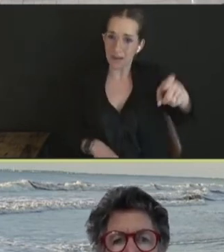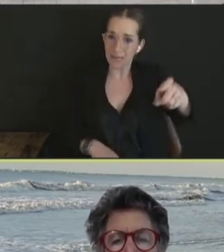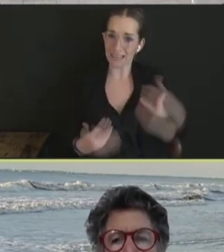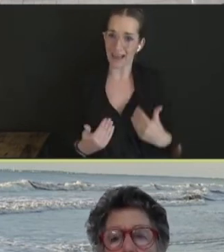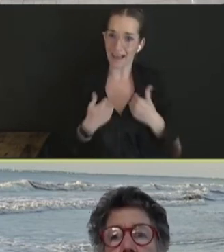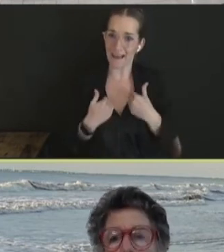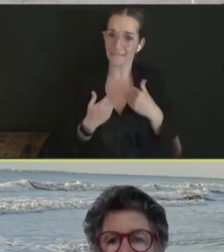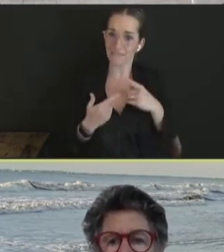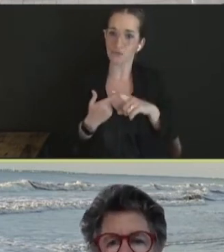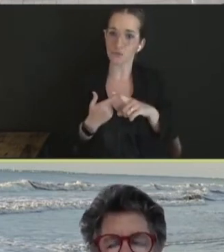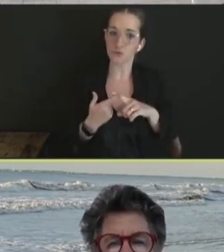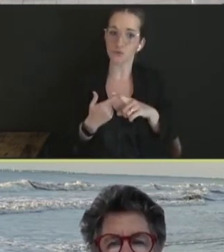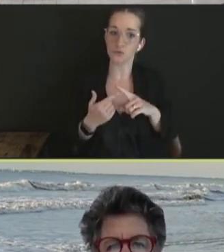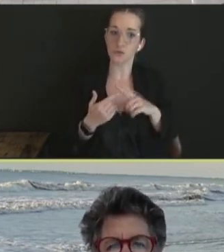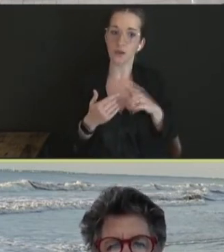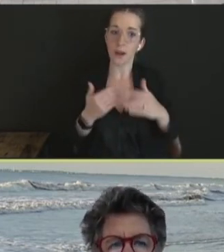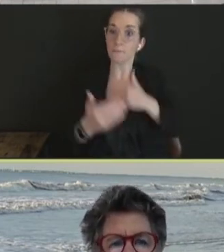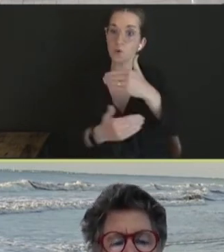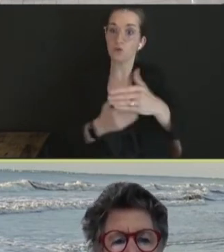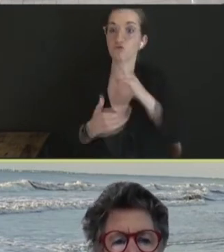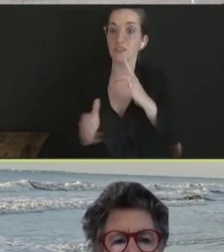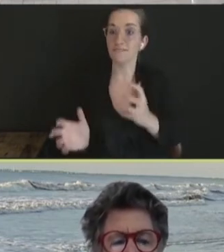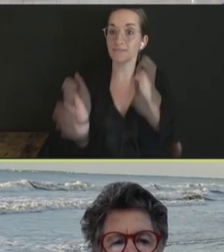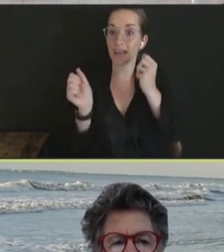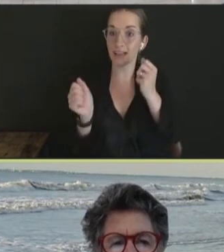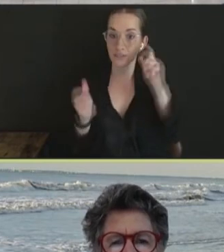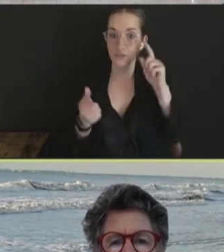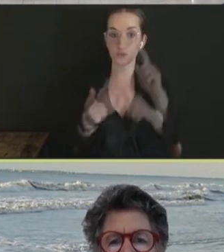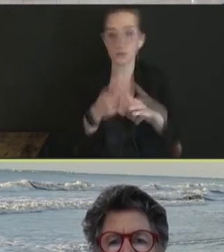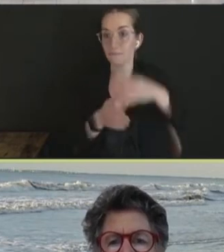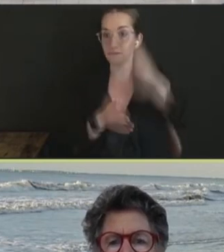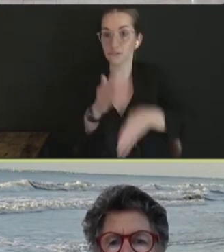to be able to move really fast toward that 100 days.